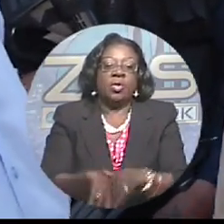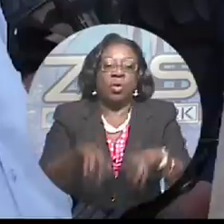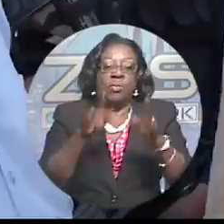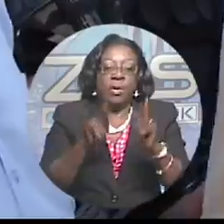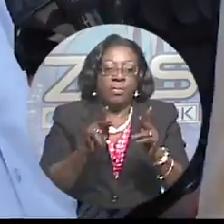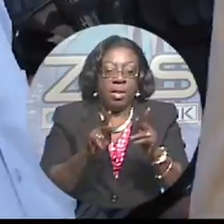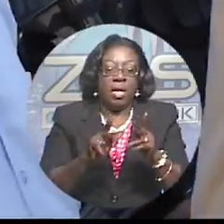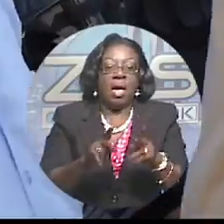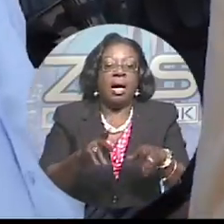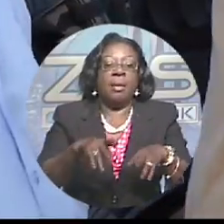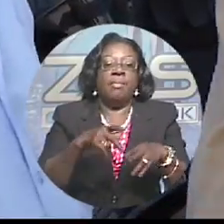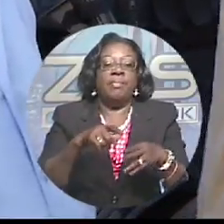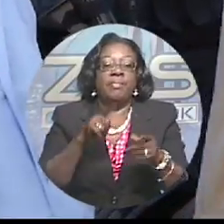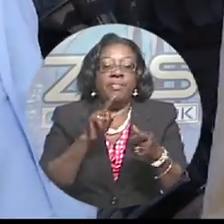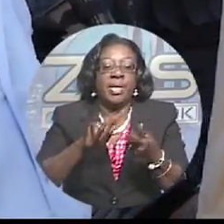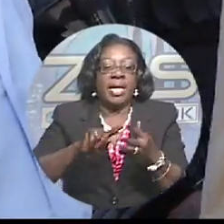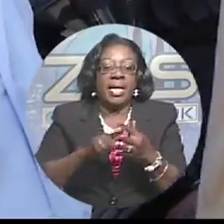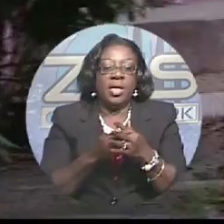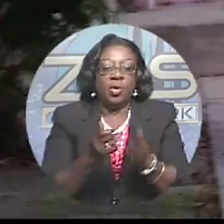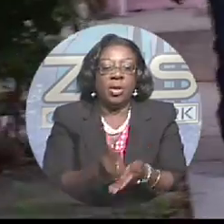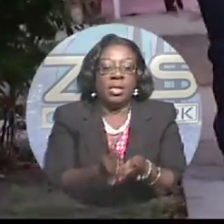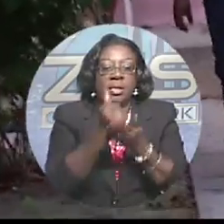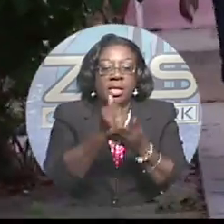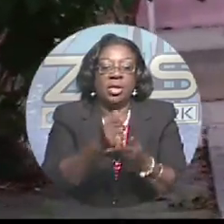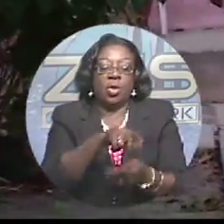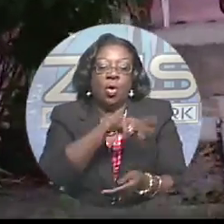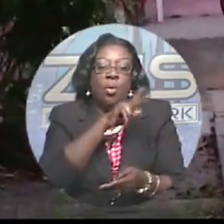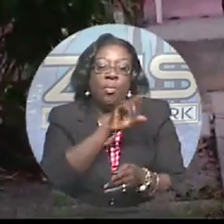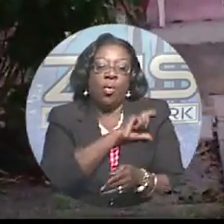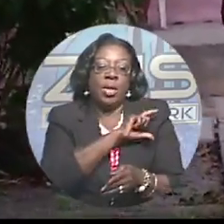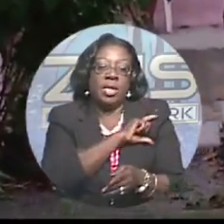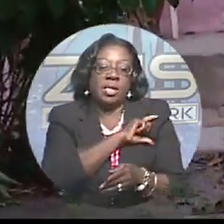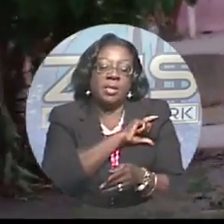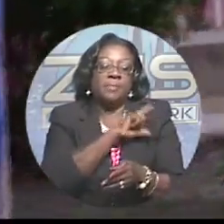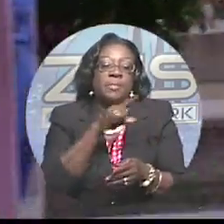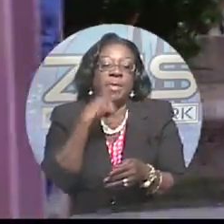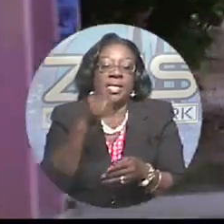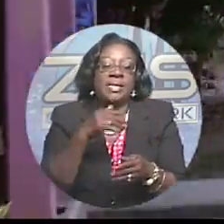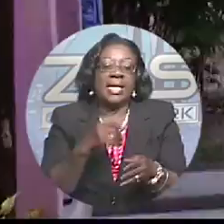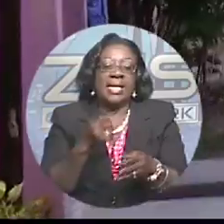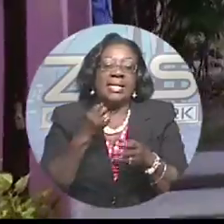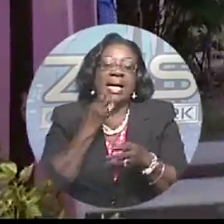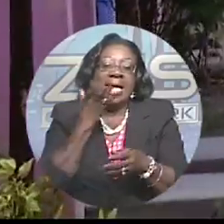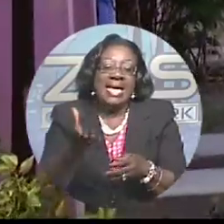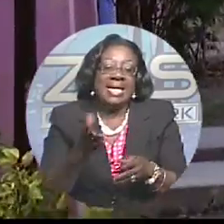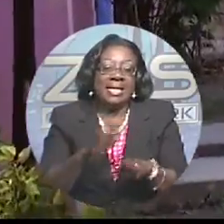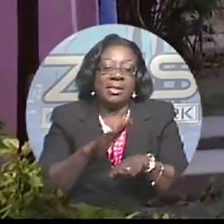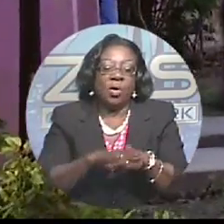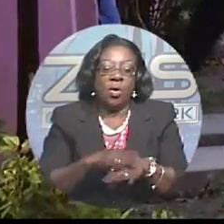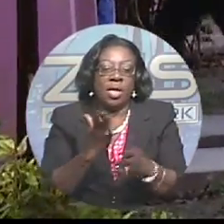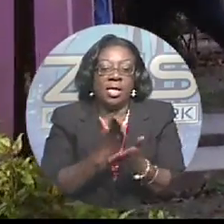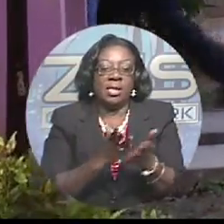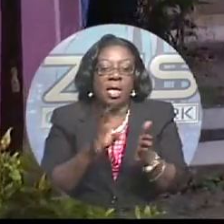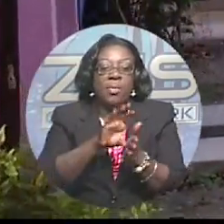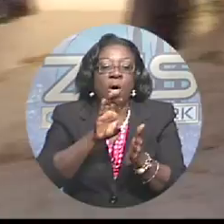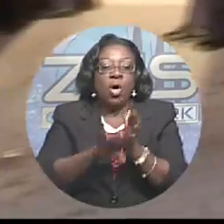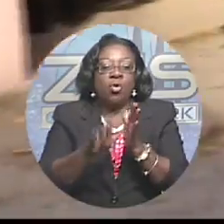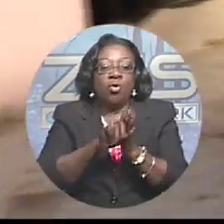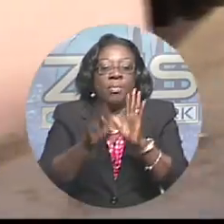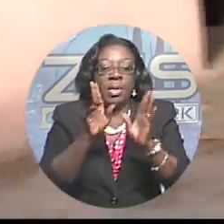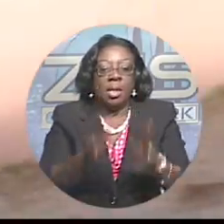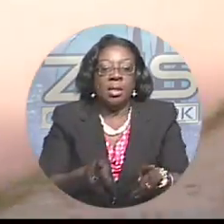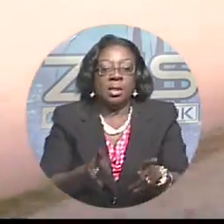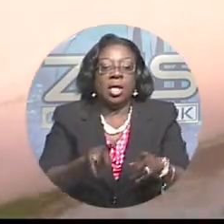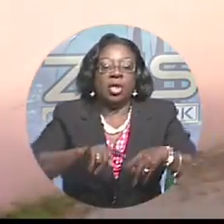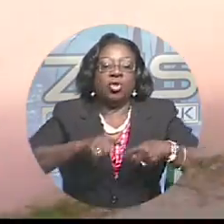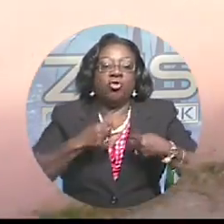heat of the presence of the police out here. The assistant commissioner says the heat is on and some criminals are afraid to put up a fight with the